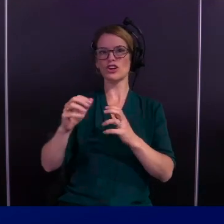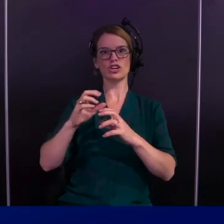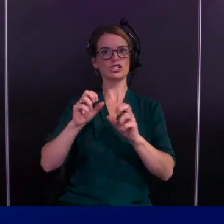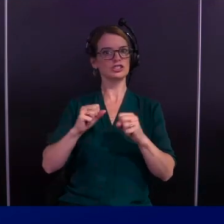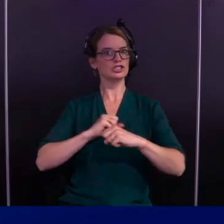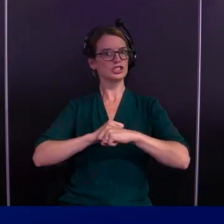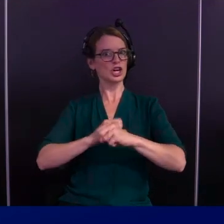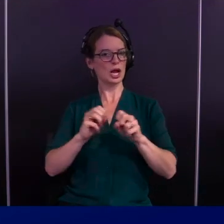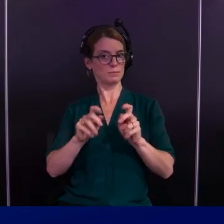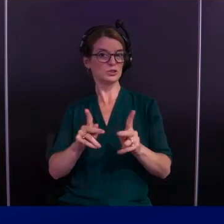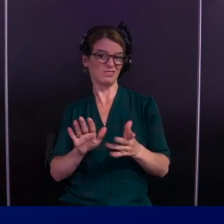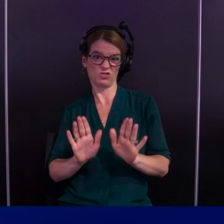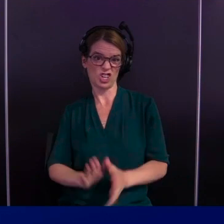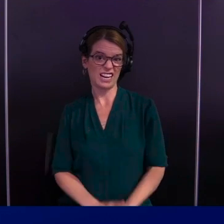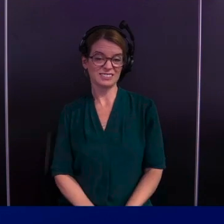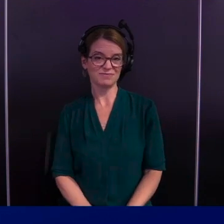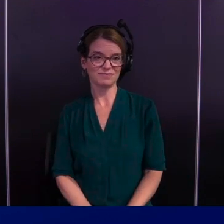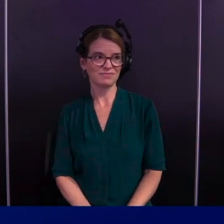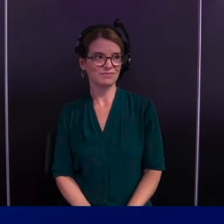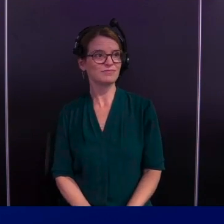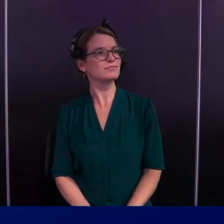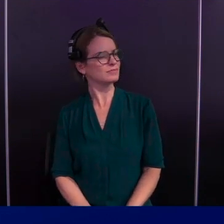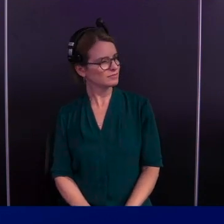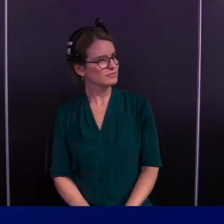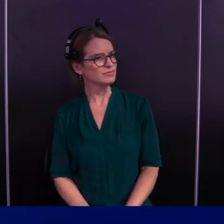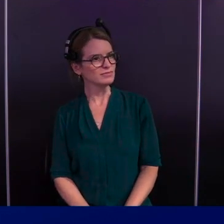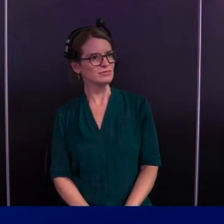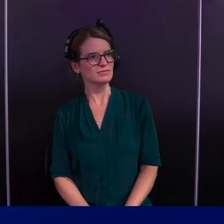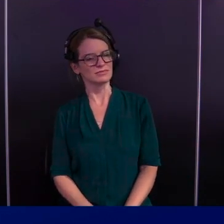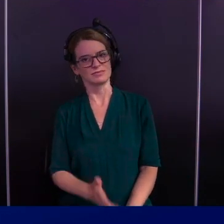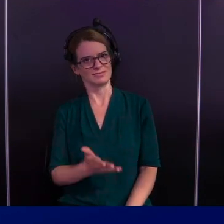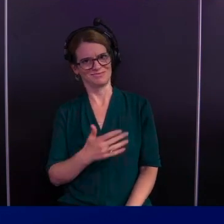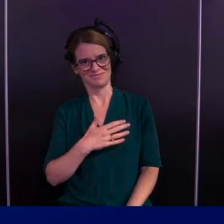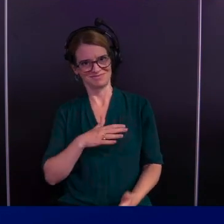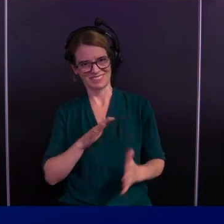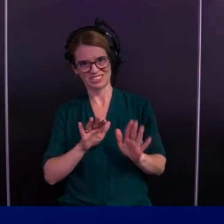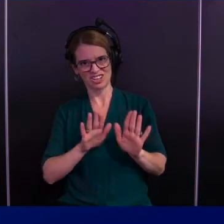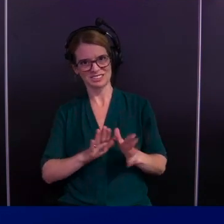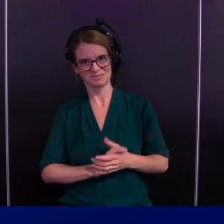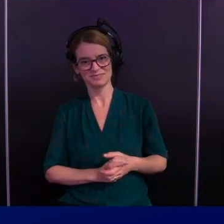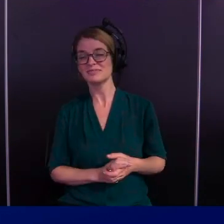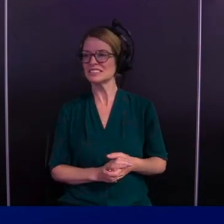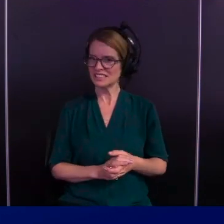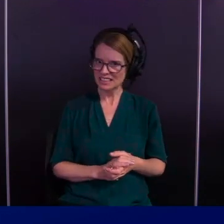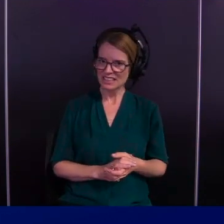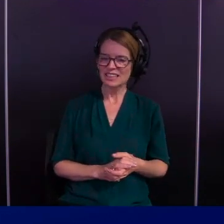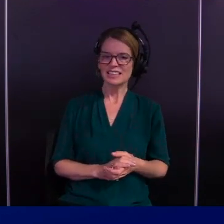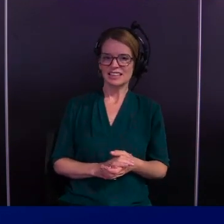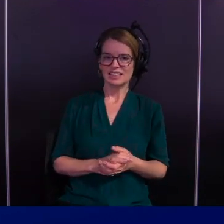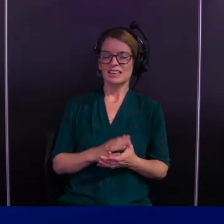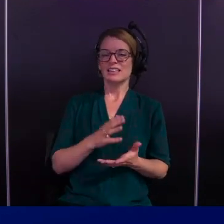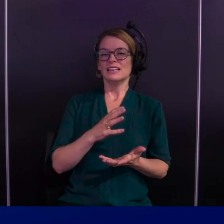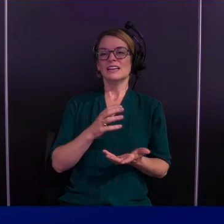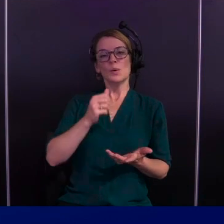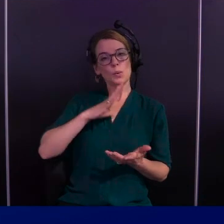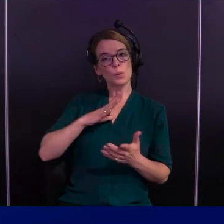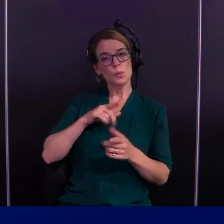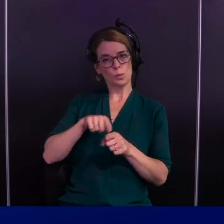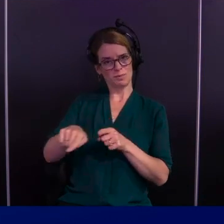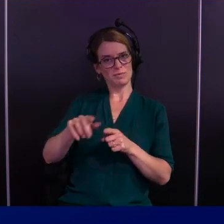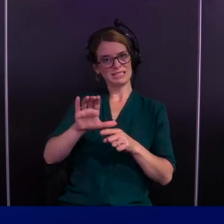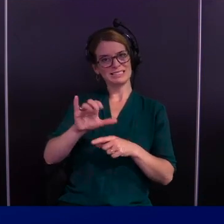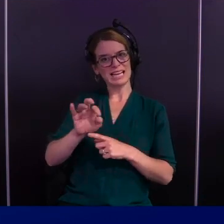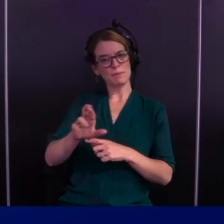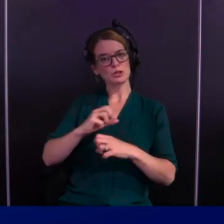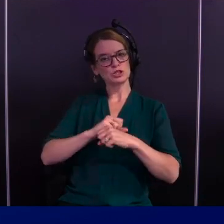which is really great. Yeah, absolutely. Yeah. Absolutely. That is so awesome. Yeah, and also with women in cybersecurity, something that I think is important